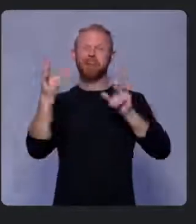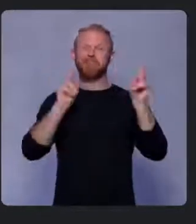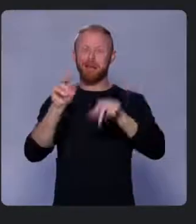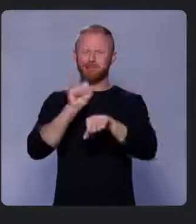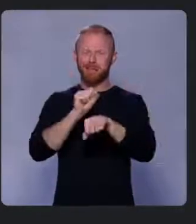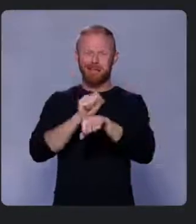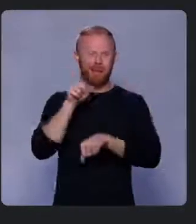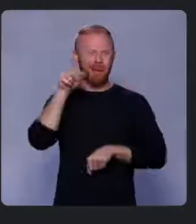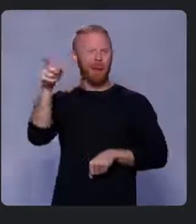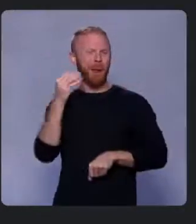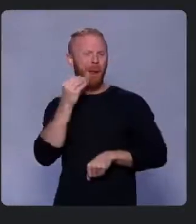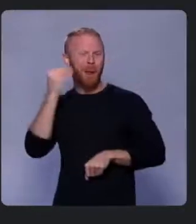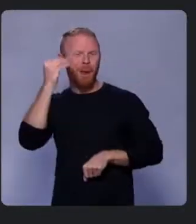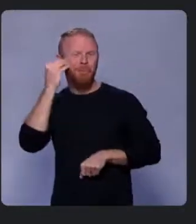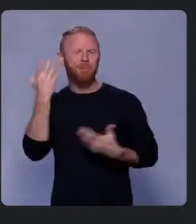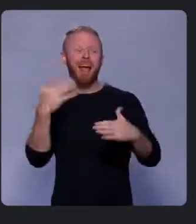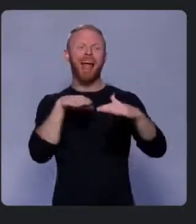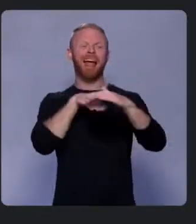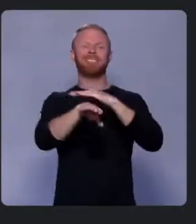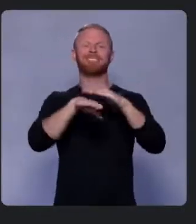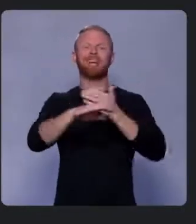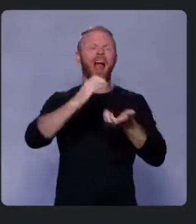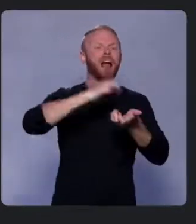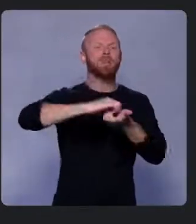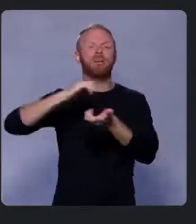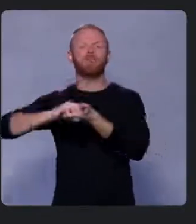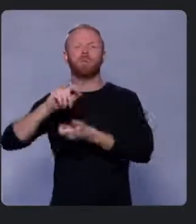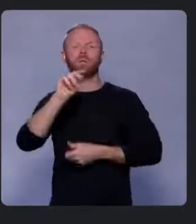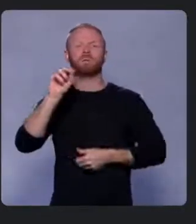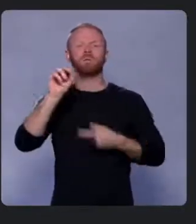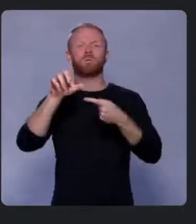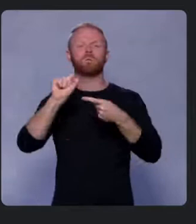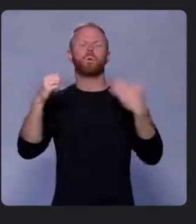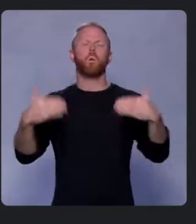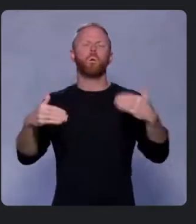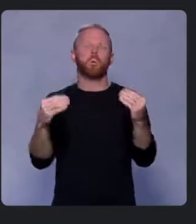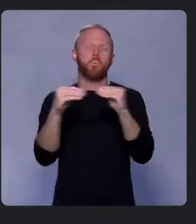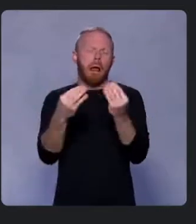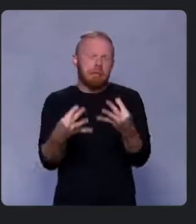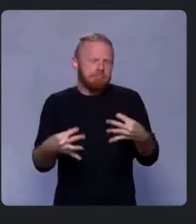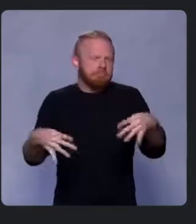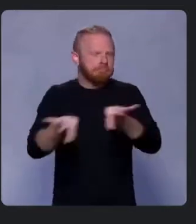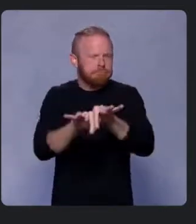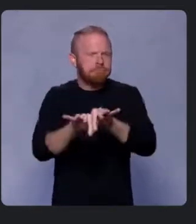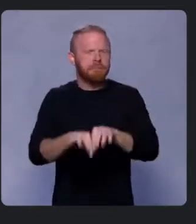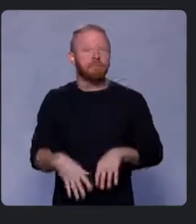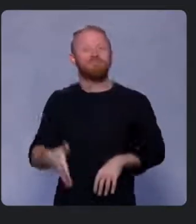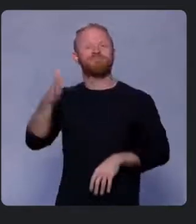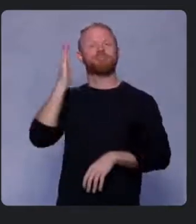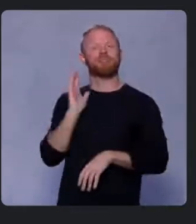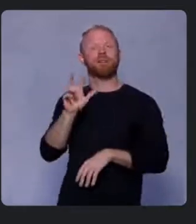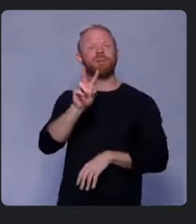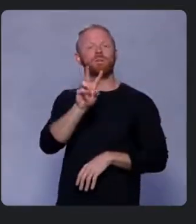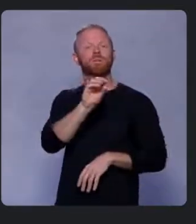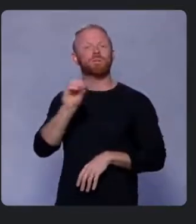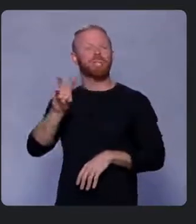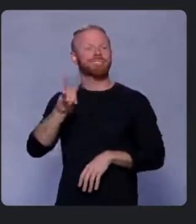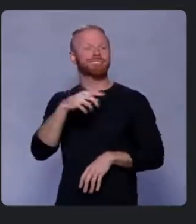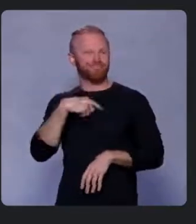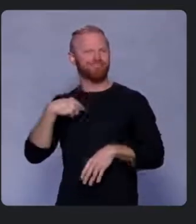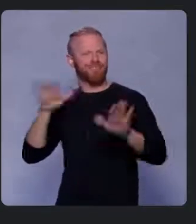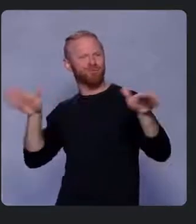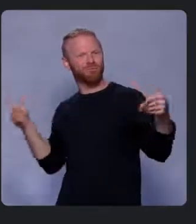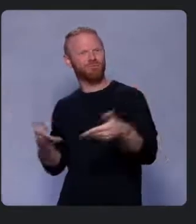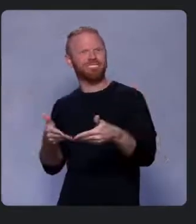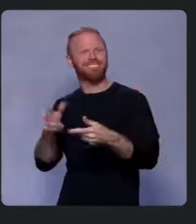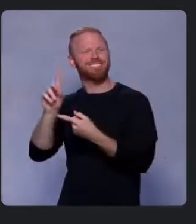working from home, access to collaboration tools has never been more critical. In 2006, we